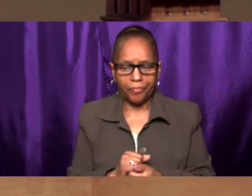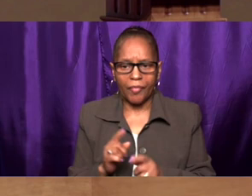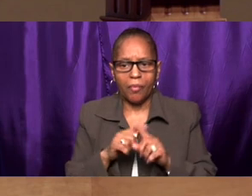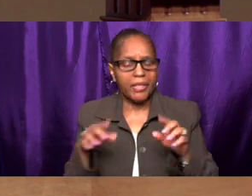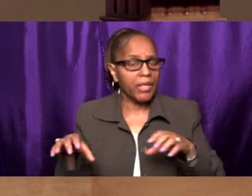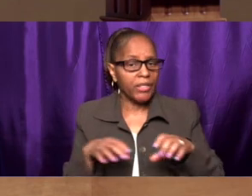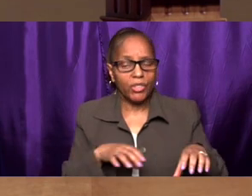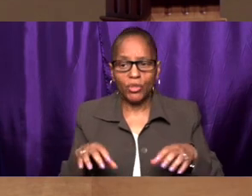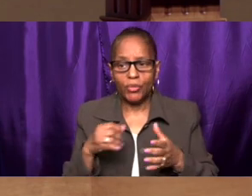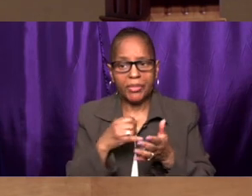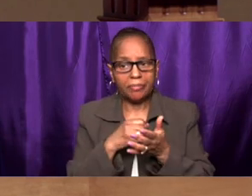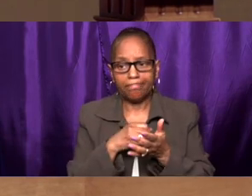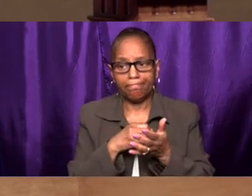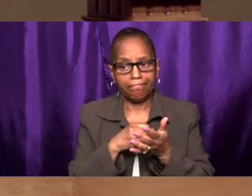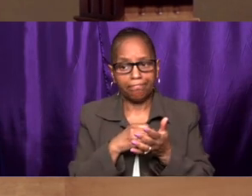but they couldn't do it.